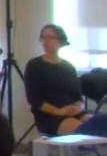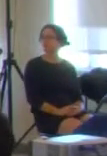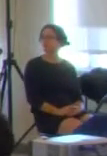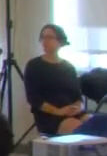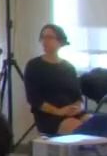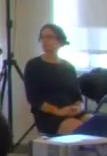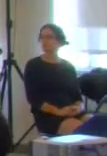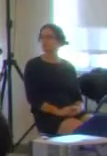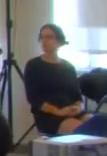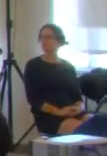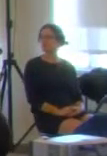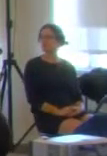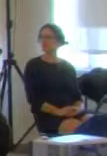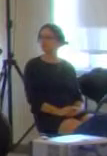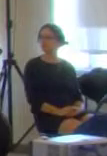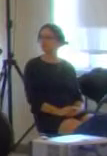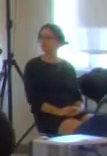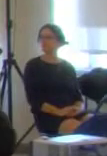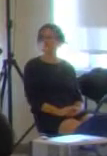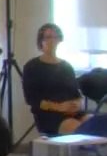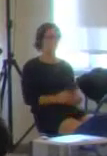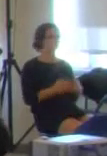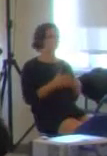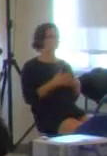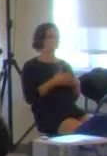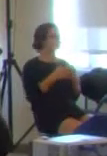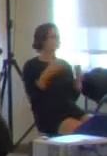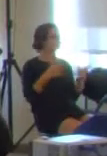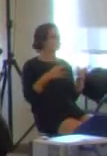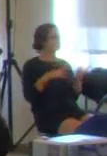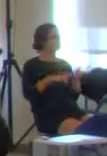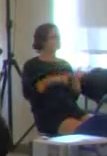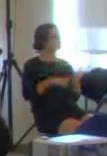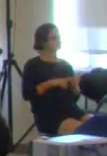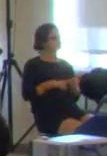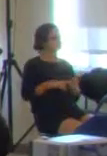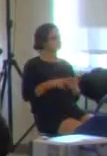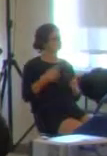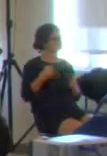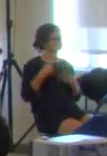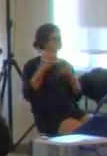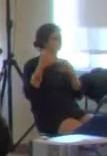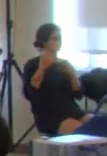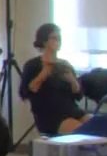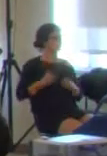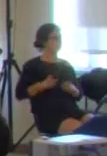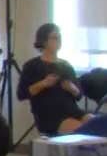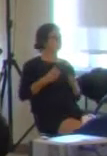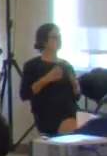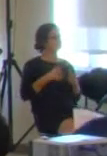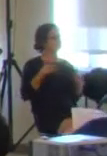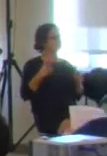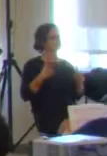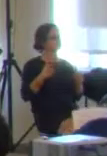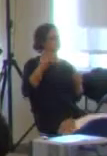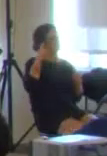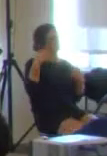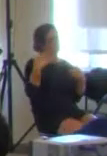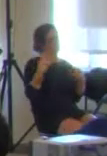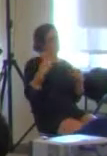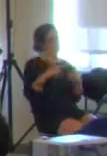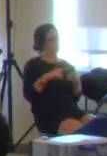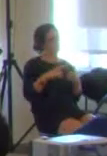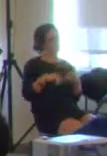There is a lot of research, and I basically pulled out the major mental health outcomes study that